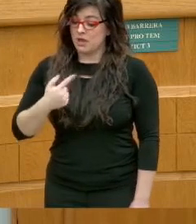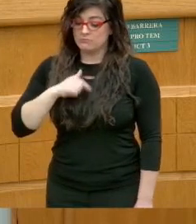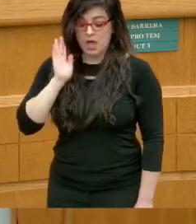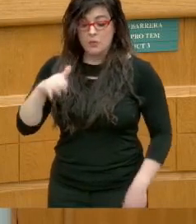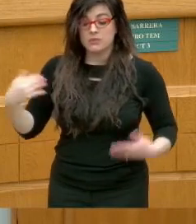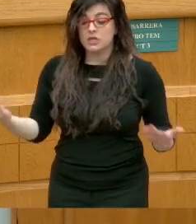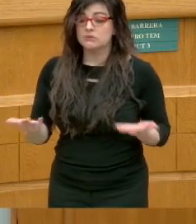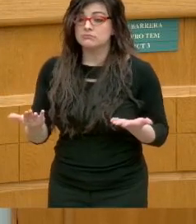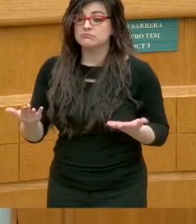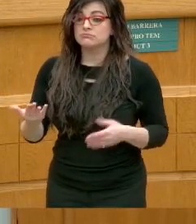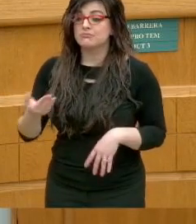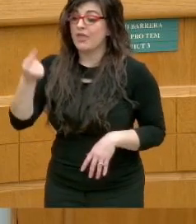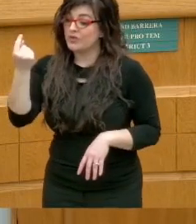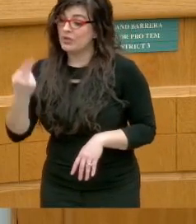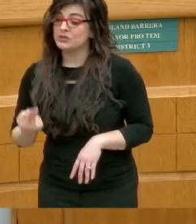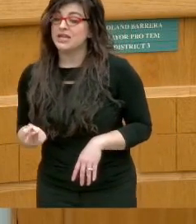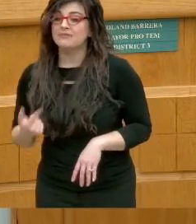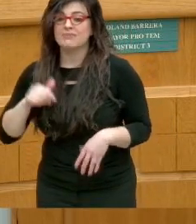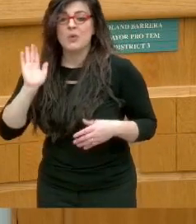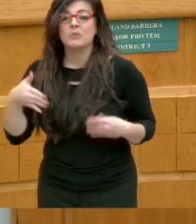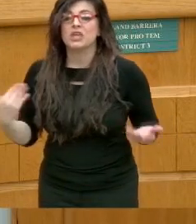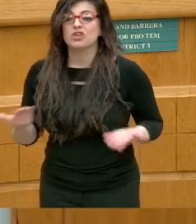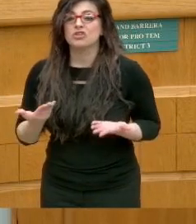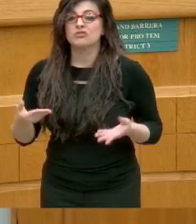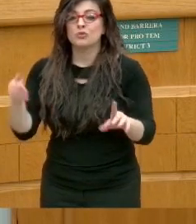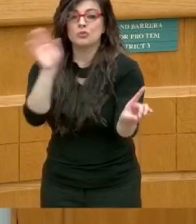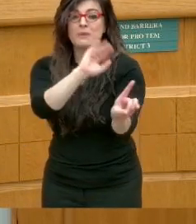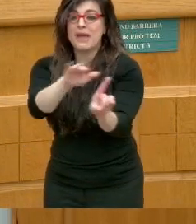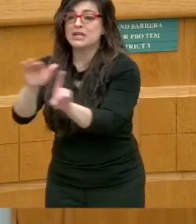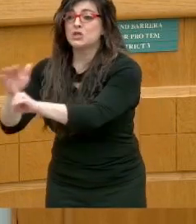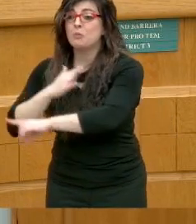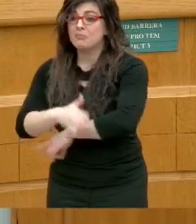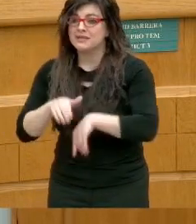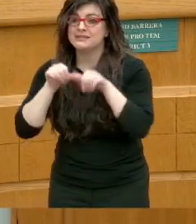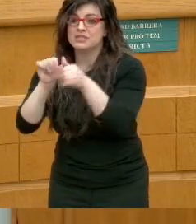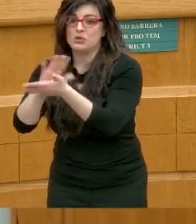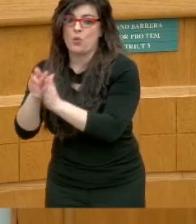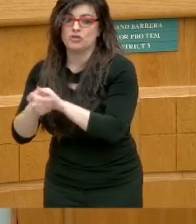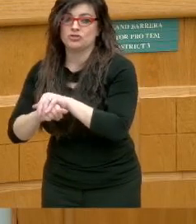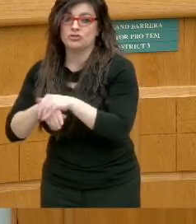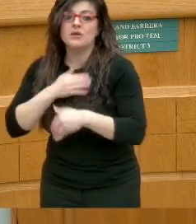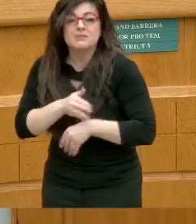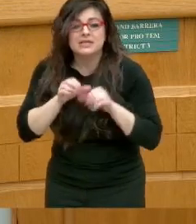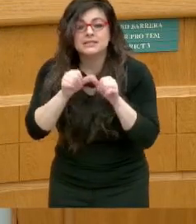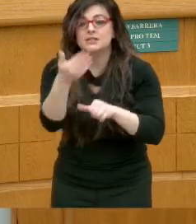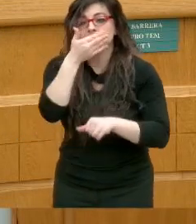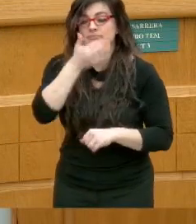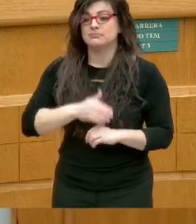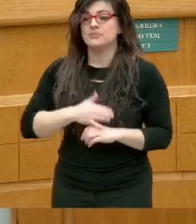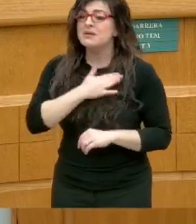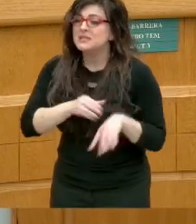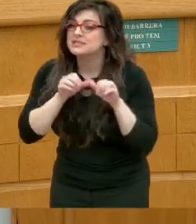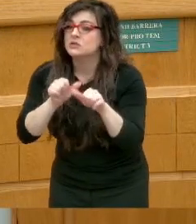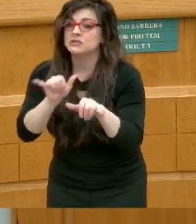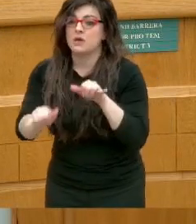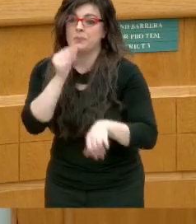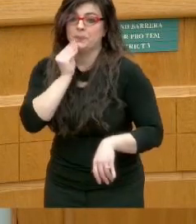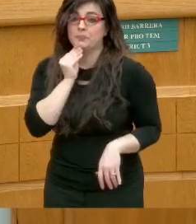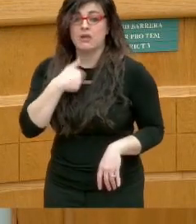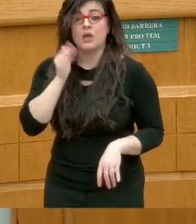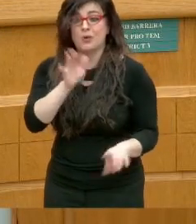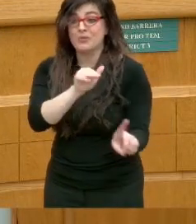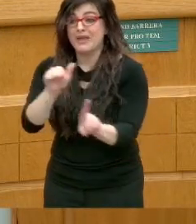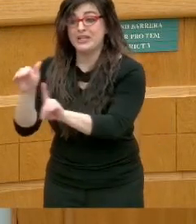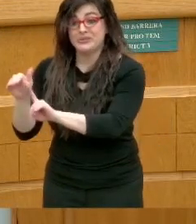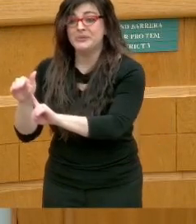every Thursday until this whole thing is truly over. And the governor's orders and my order for Nueces County can continue